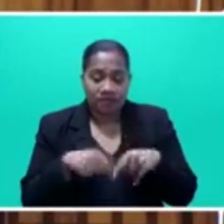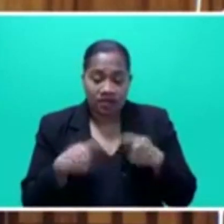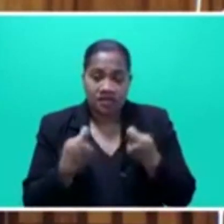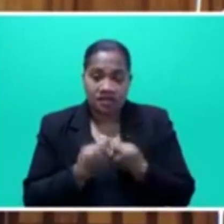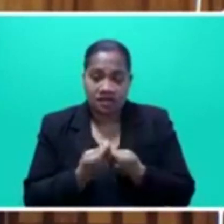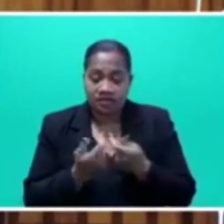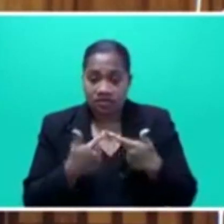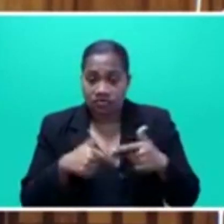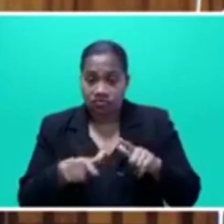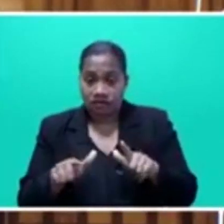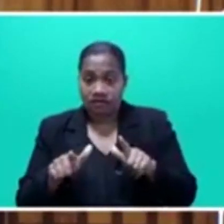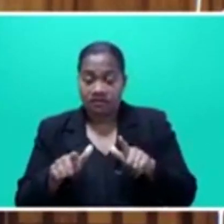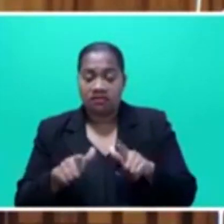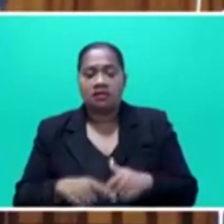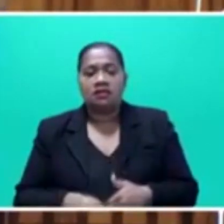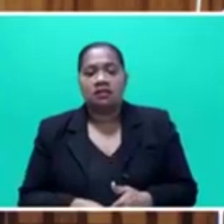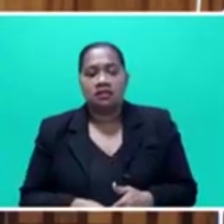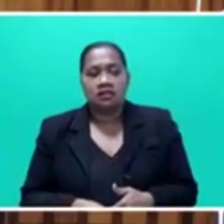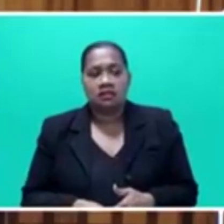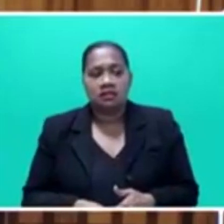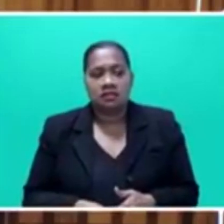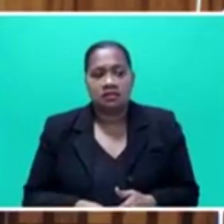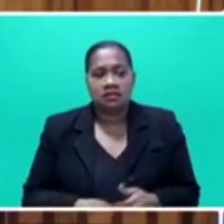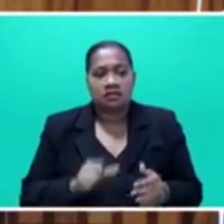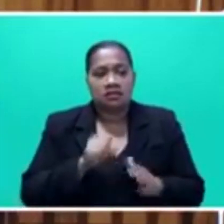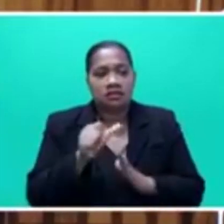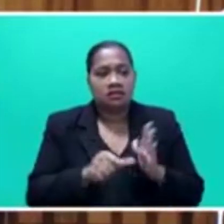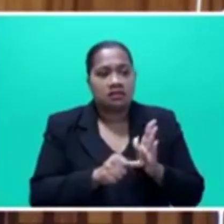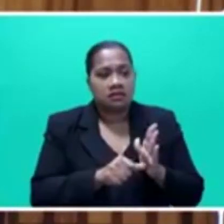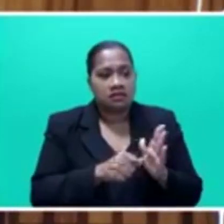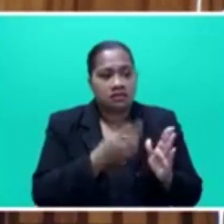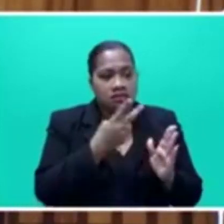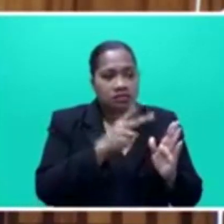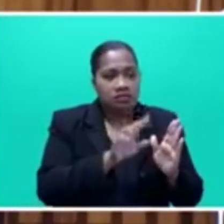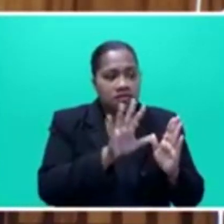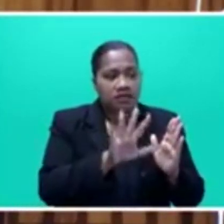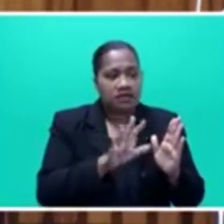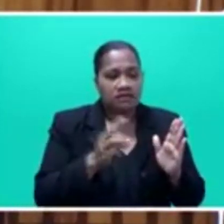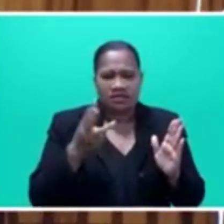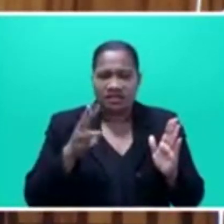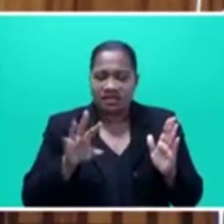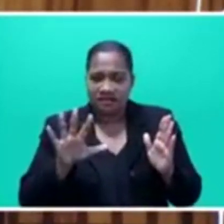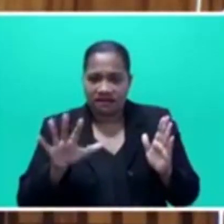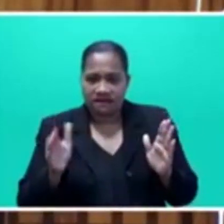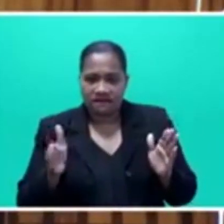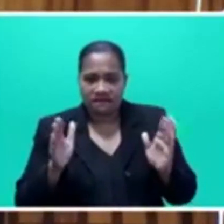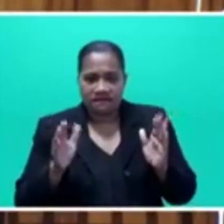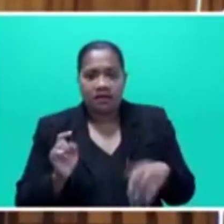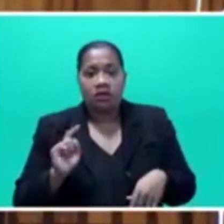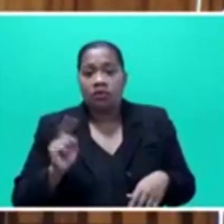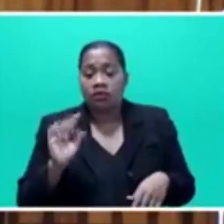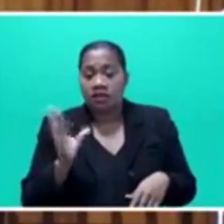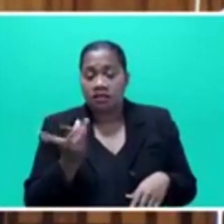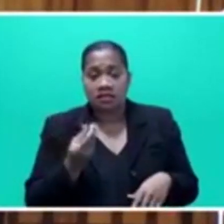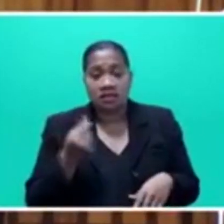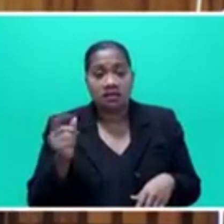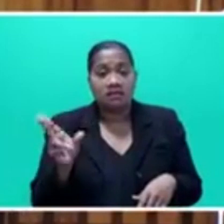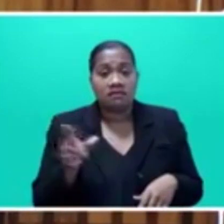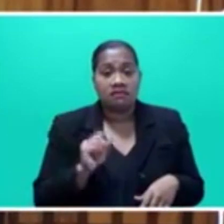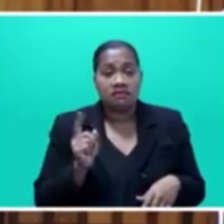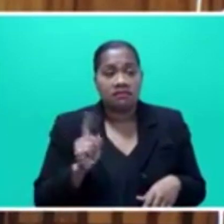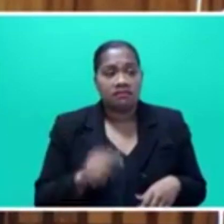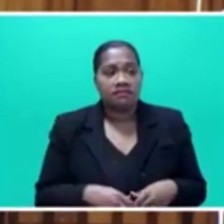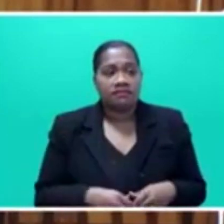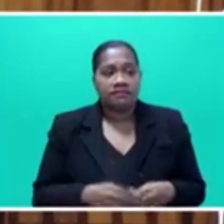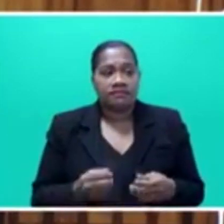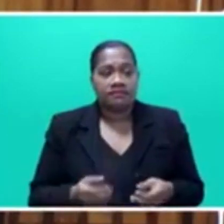Speaker, sir, participated between the ages of 25 and 35. I say, Mr. Speaker, sir, what they have done is actually given a